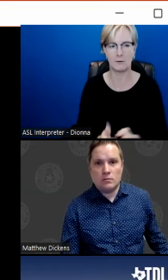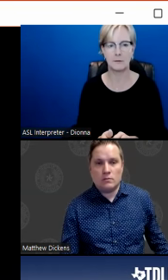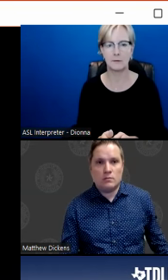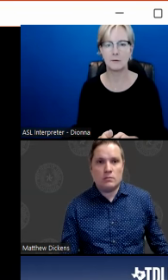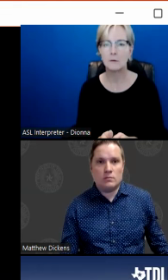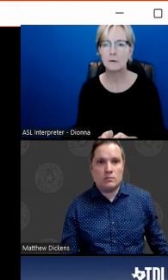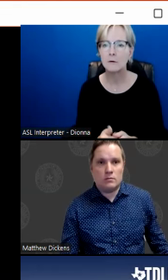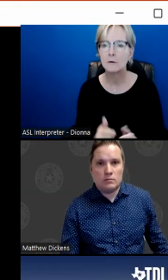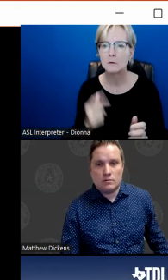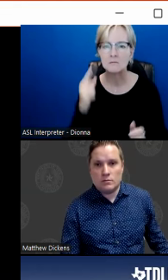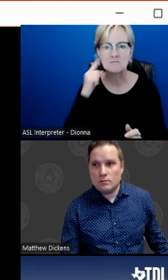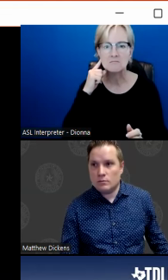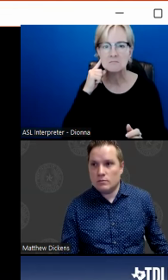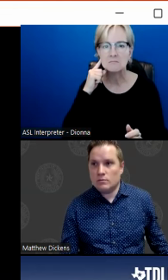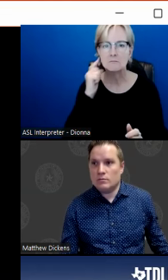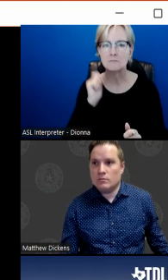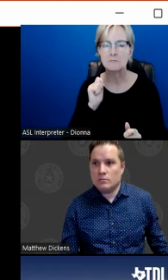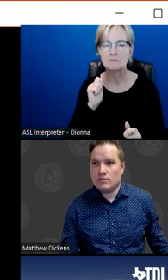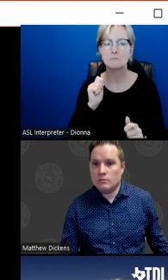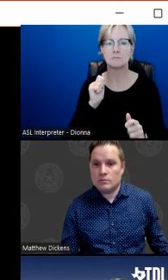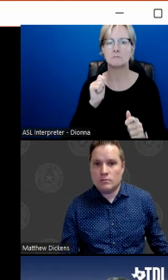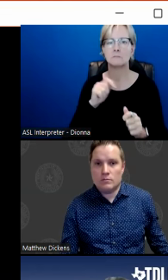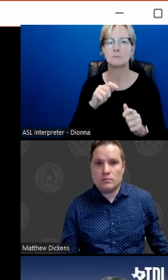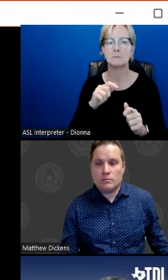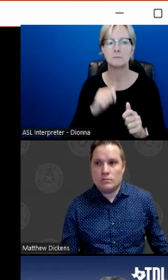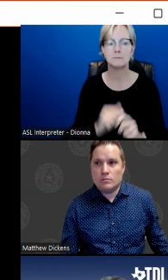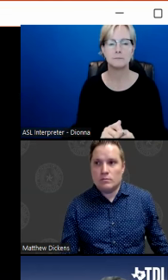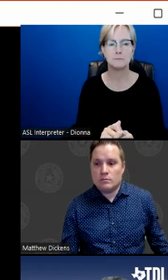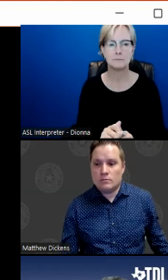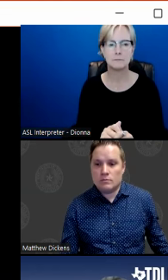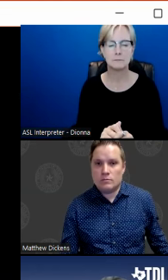lots together, you'll get the wrong number of accessible spaces.